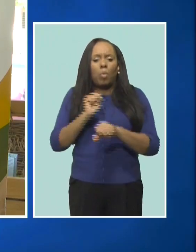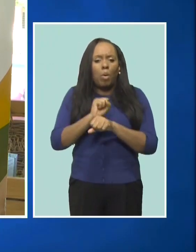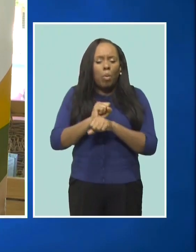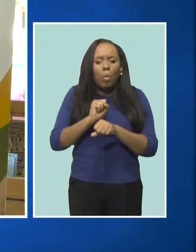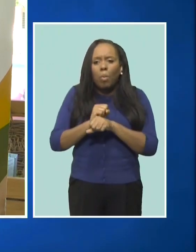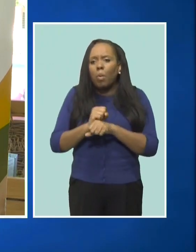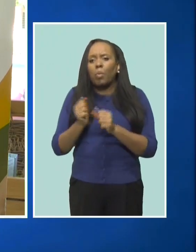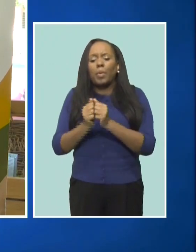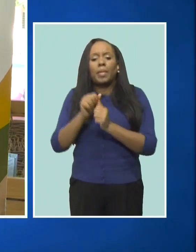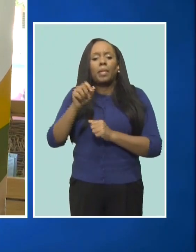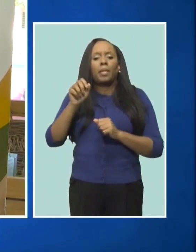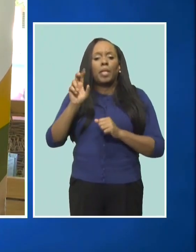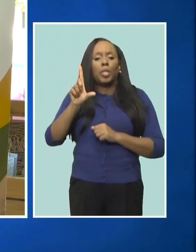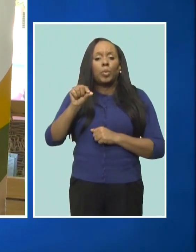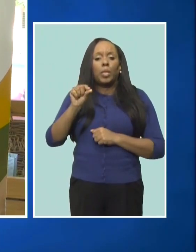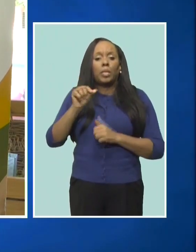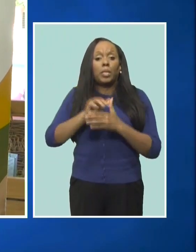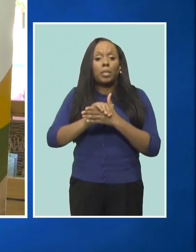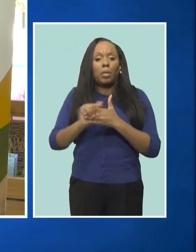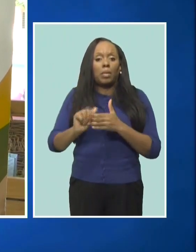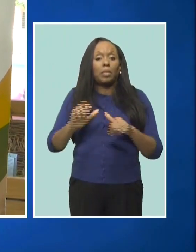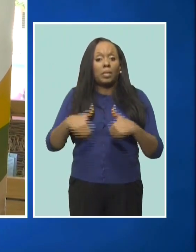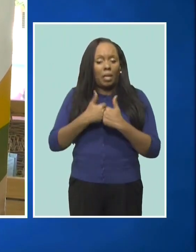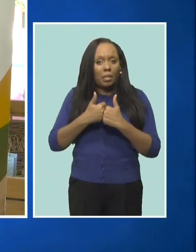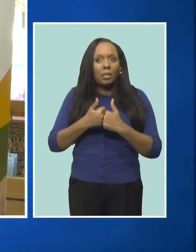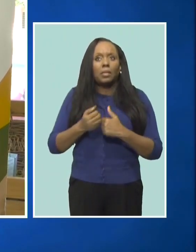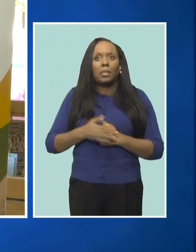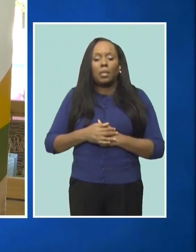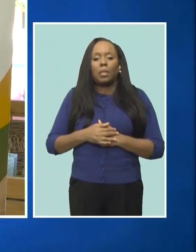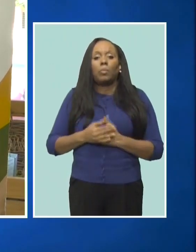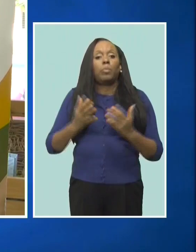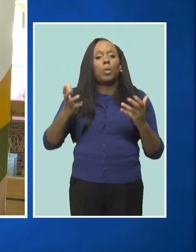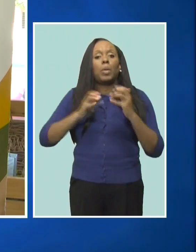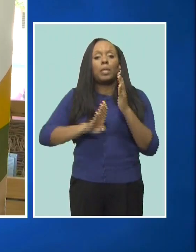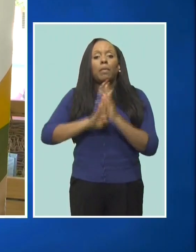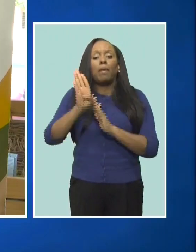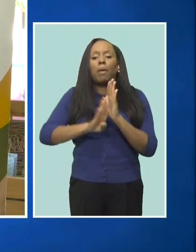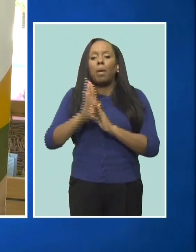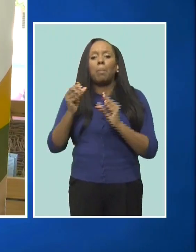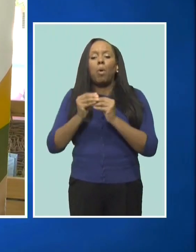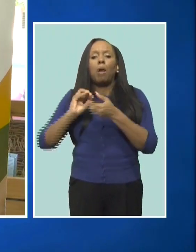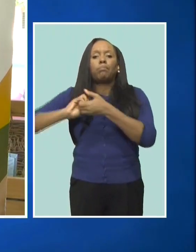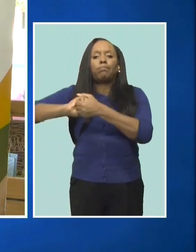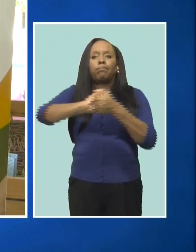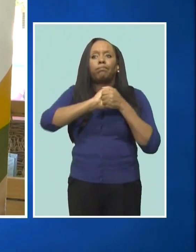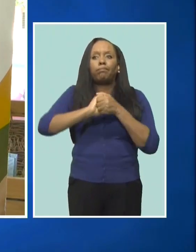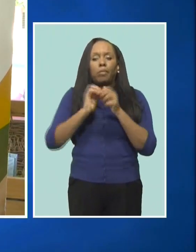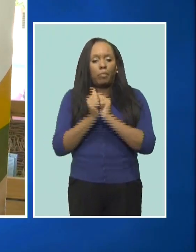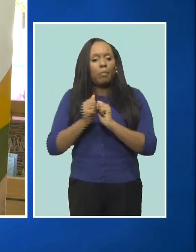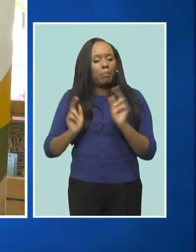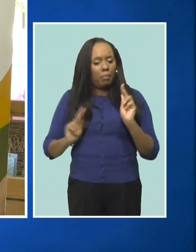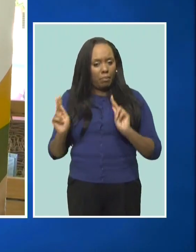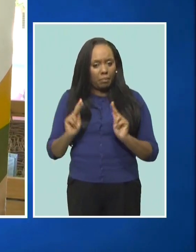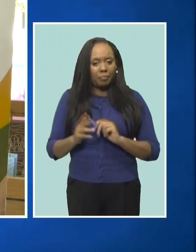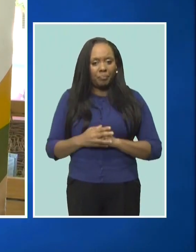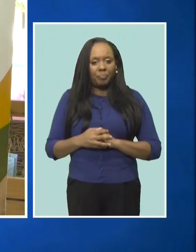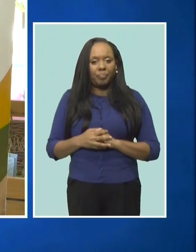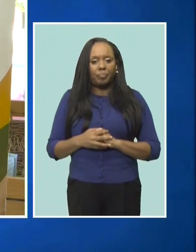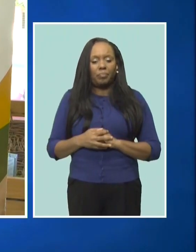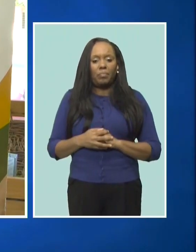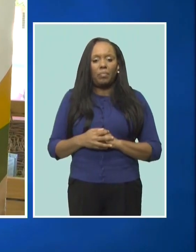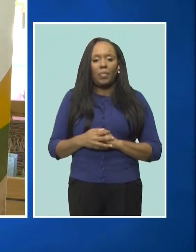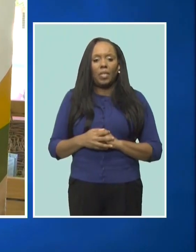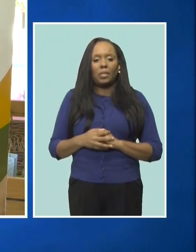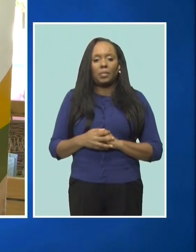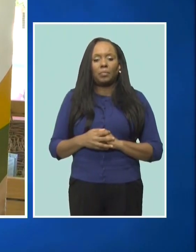challenge. But I think we've already started sort of developing even more partnerships with people out there in terms of getting